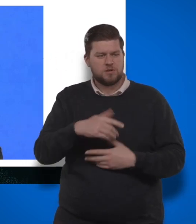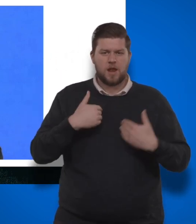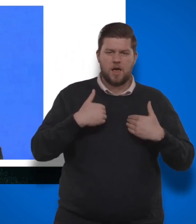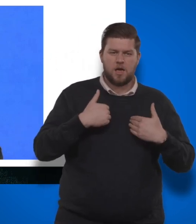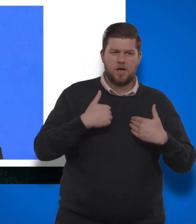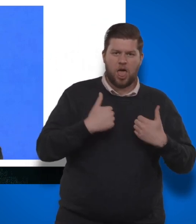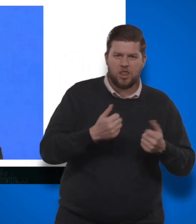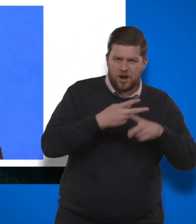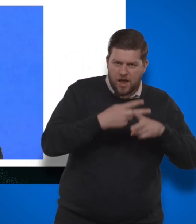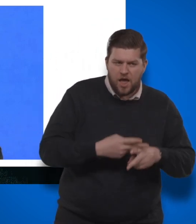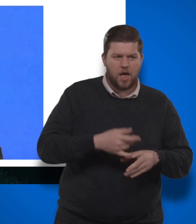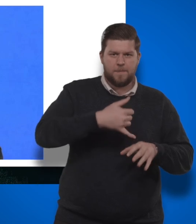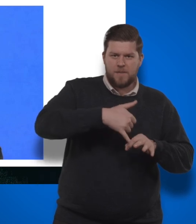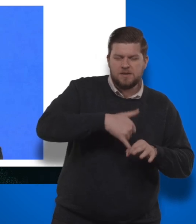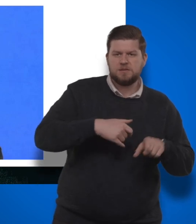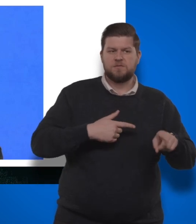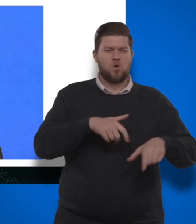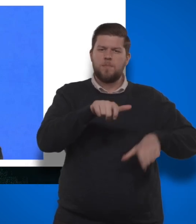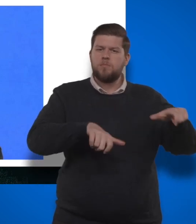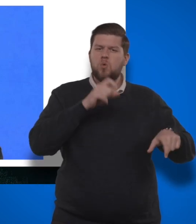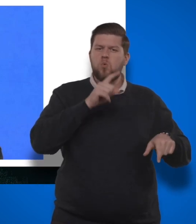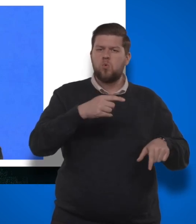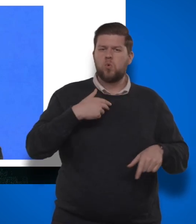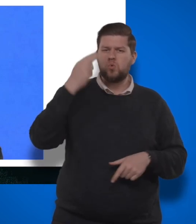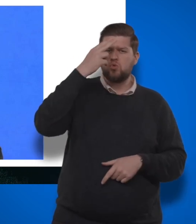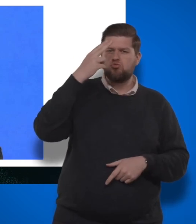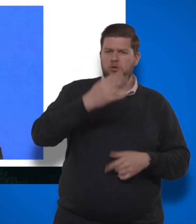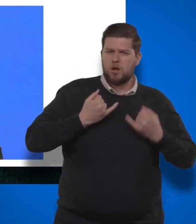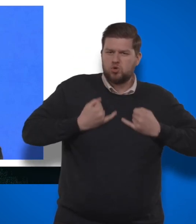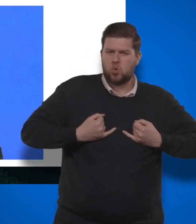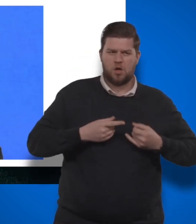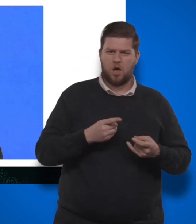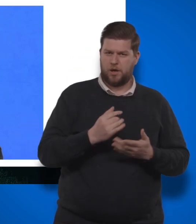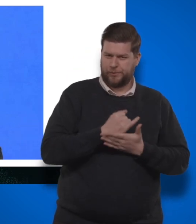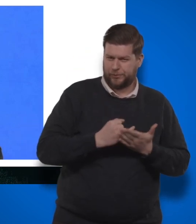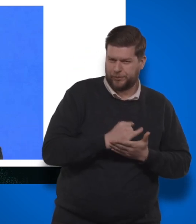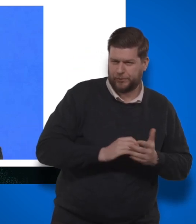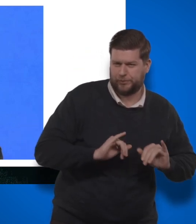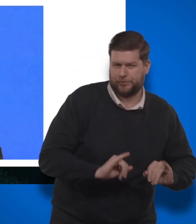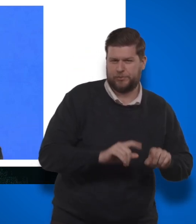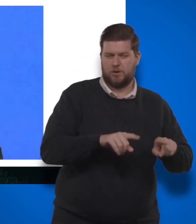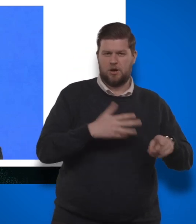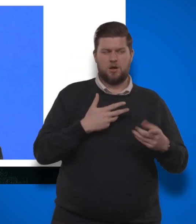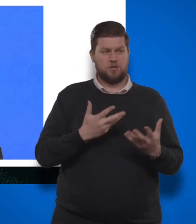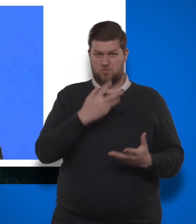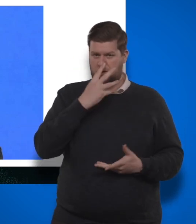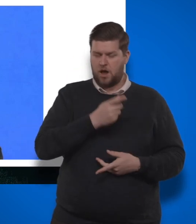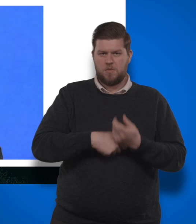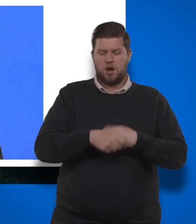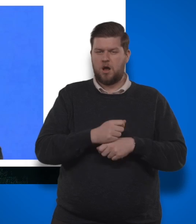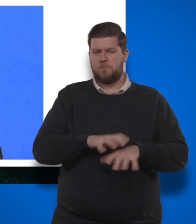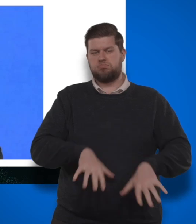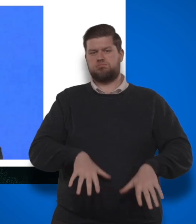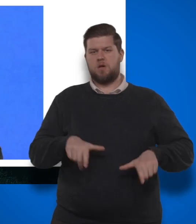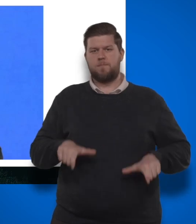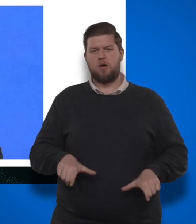and with conditions which cause paralysis and so on. But at the same time, it can be used for human